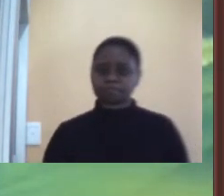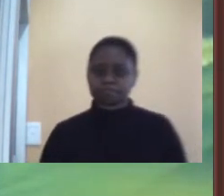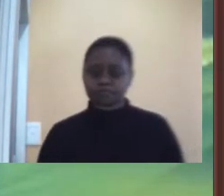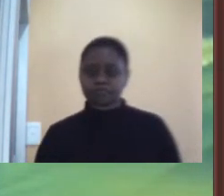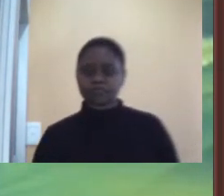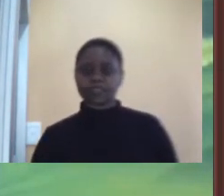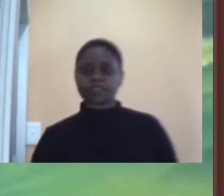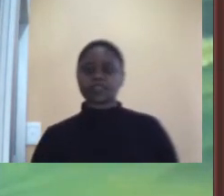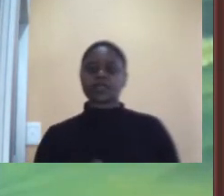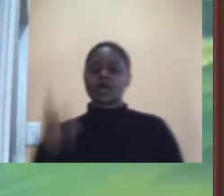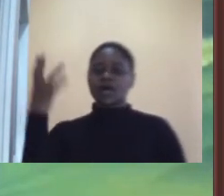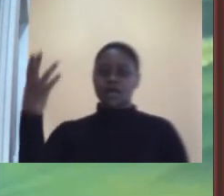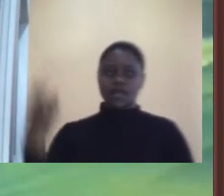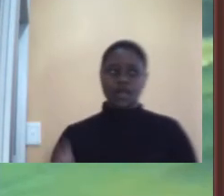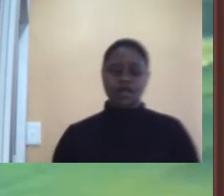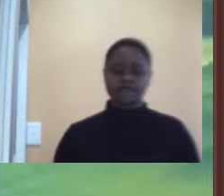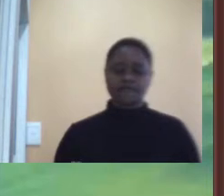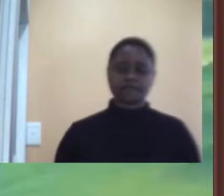I have